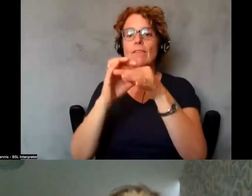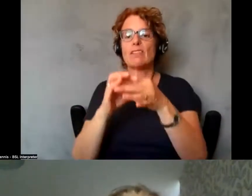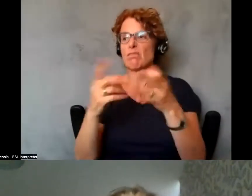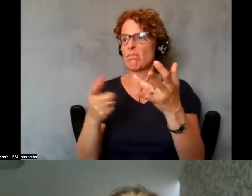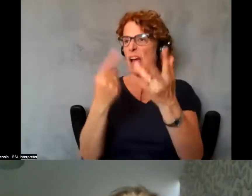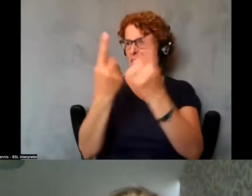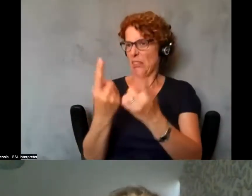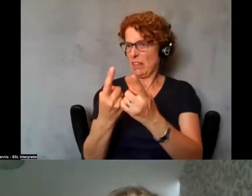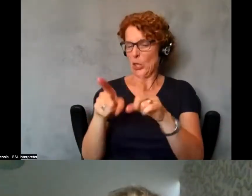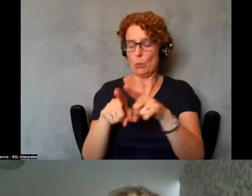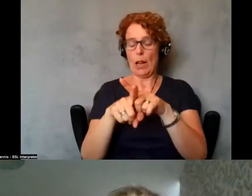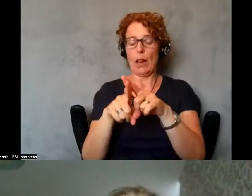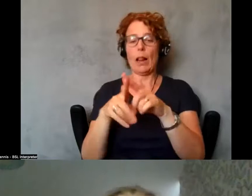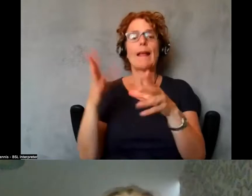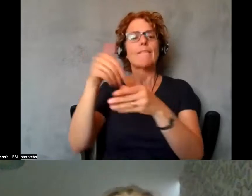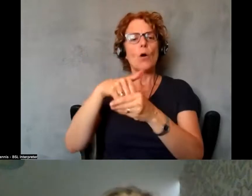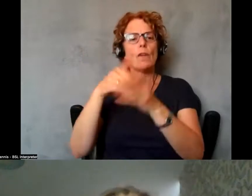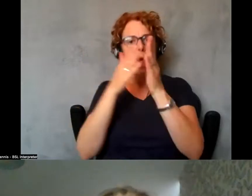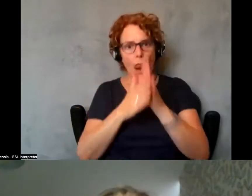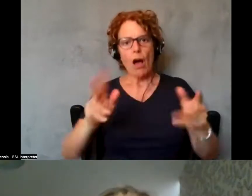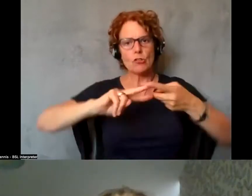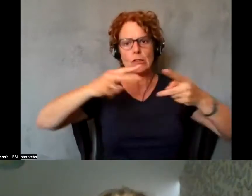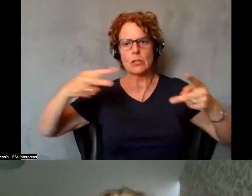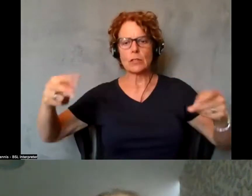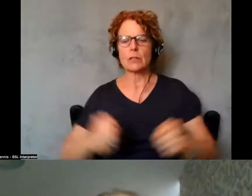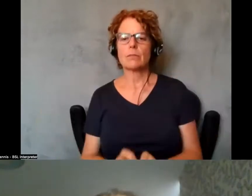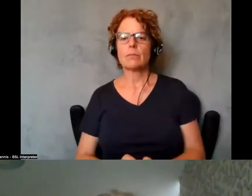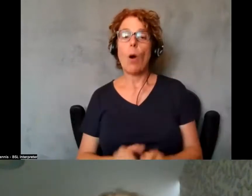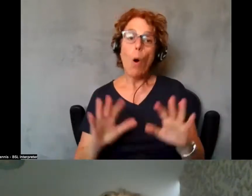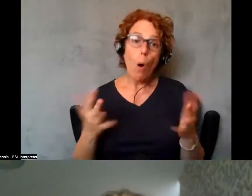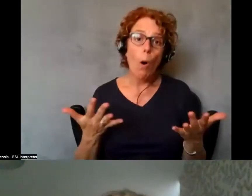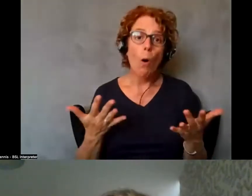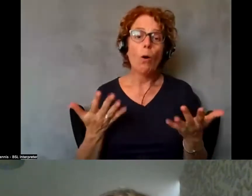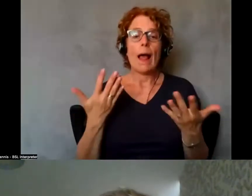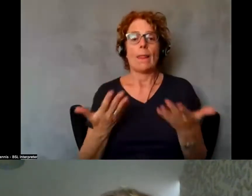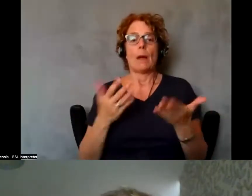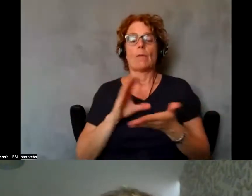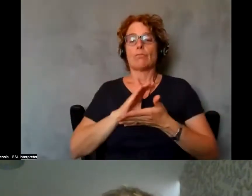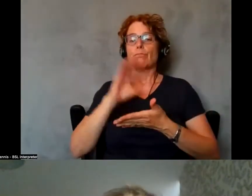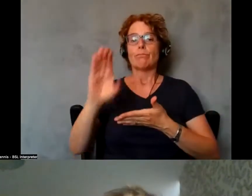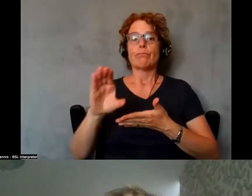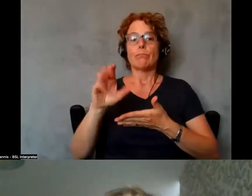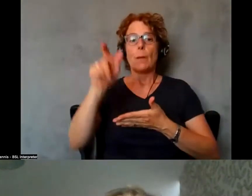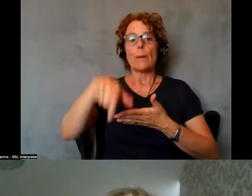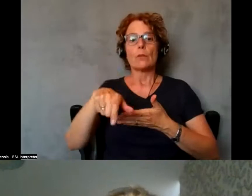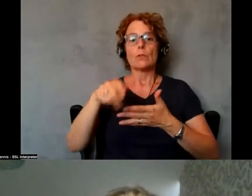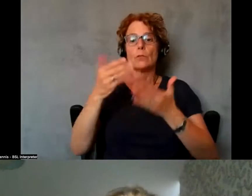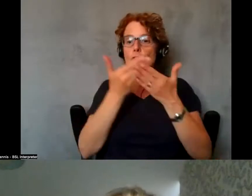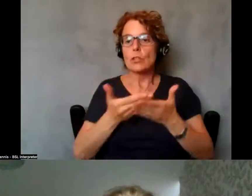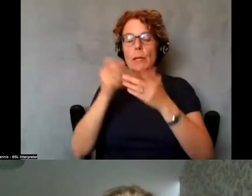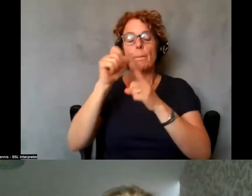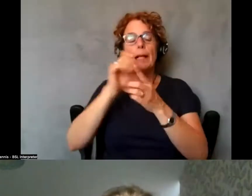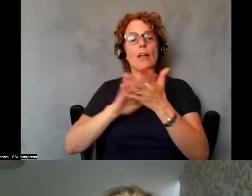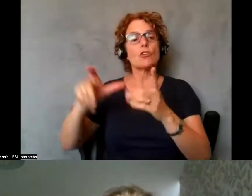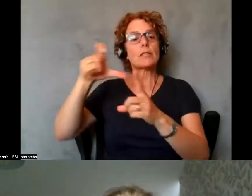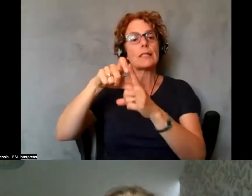conditions involving large genes. Conversely, for example, we're currently funding a PhD student at Oxford